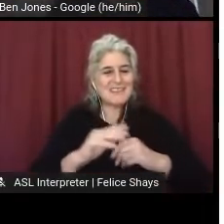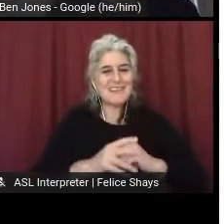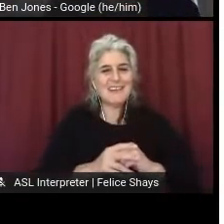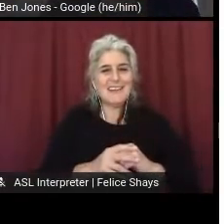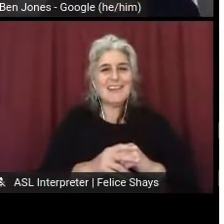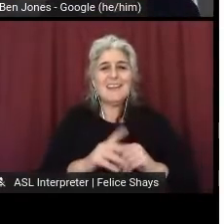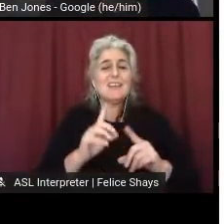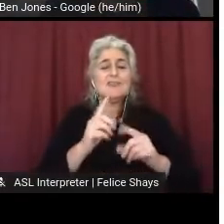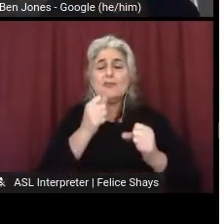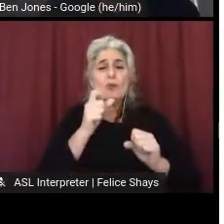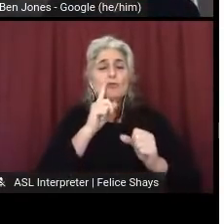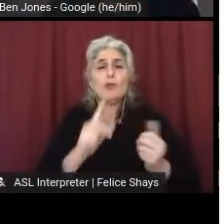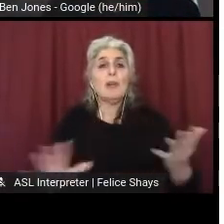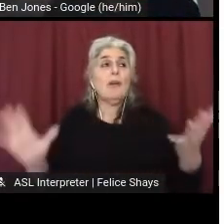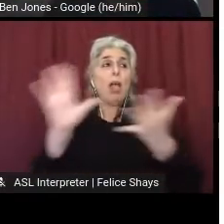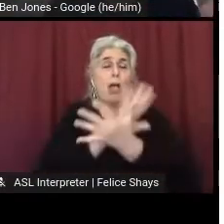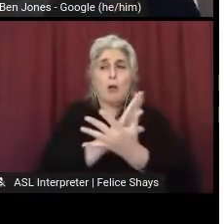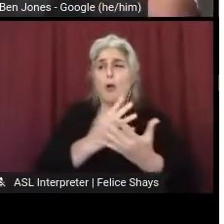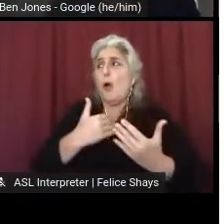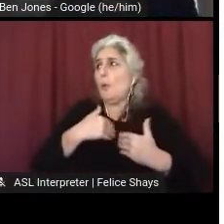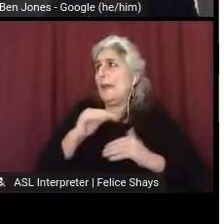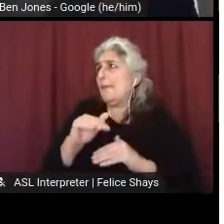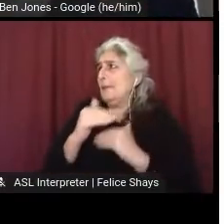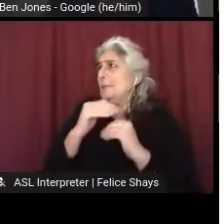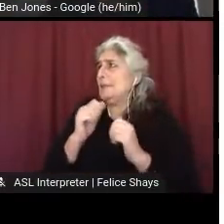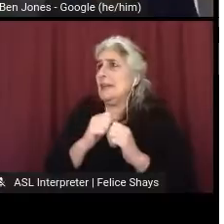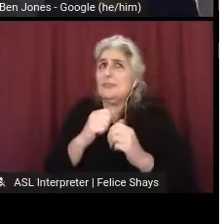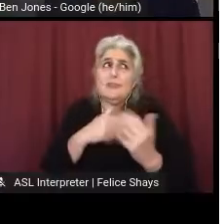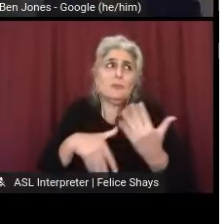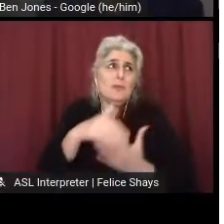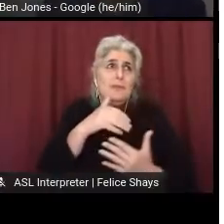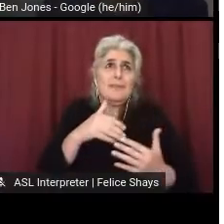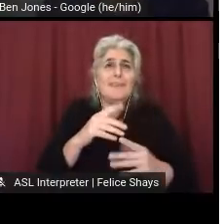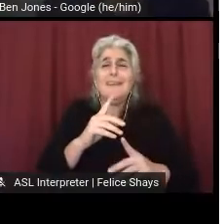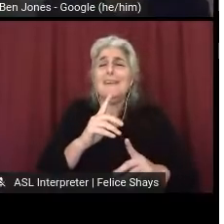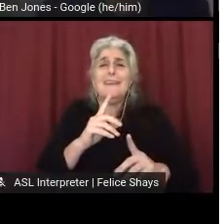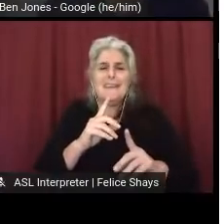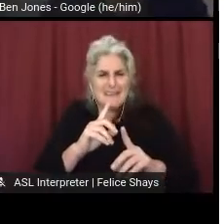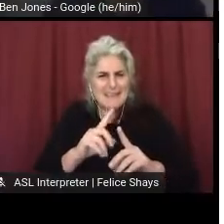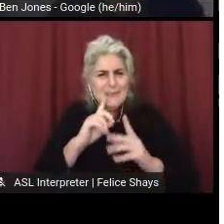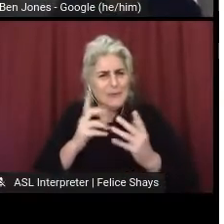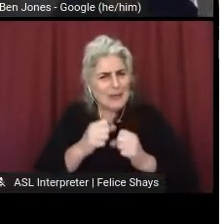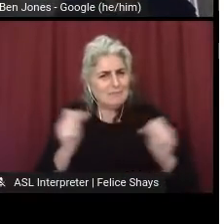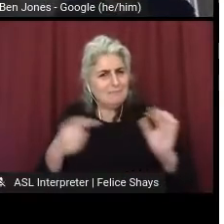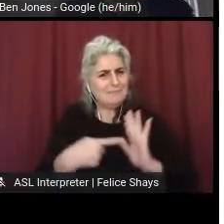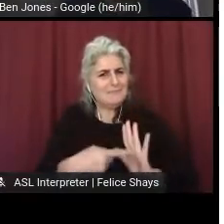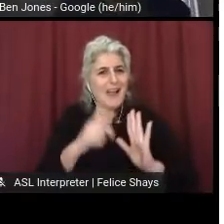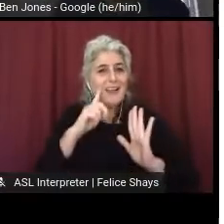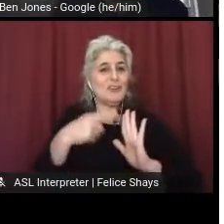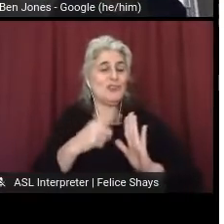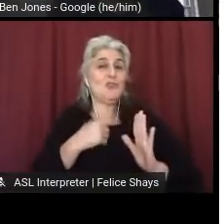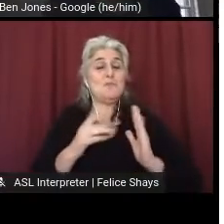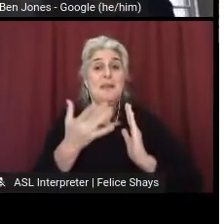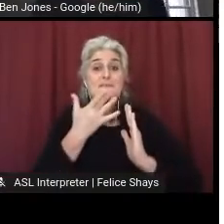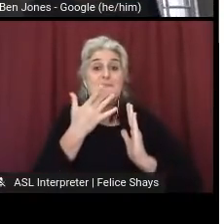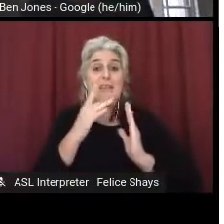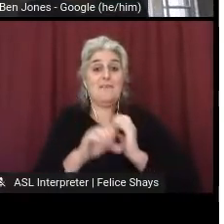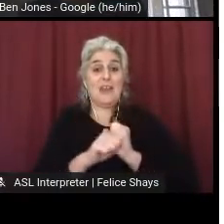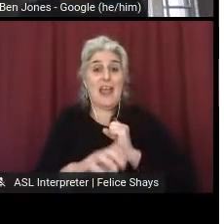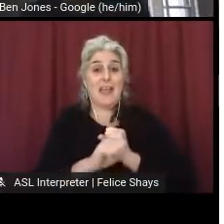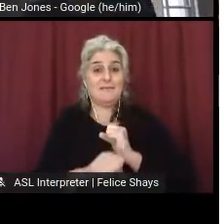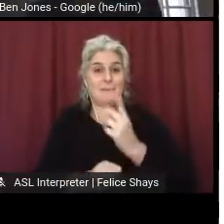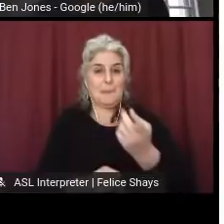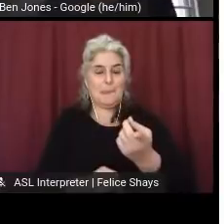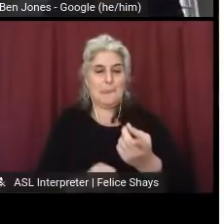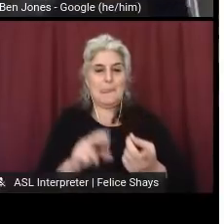to mask the fact that we have constraints. My favorite ad, I just talked about different companies doing this. I'm gonna show you this Nike ad,